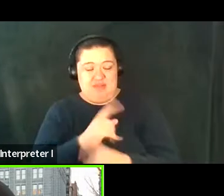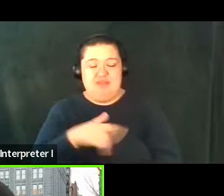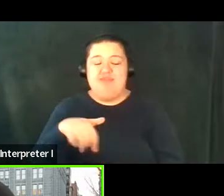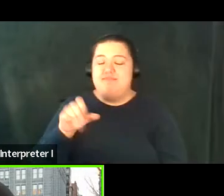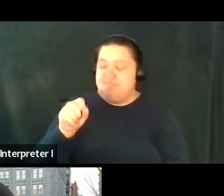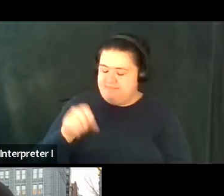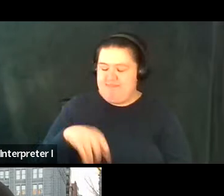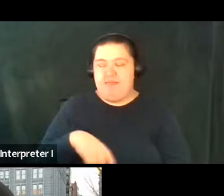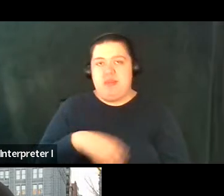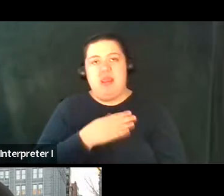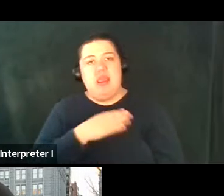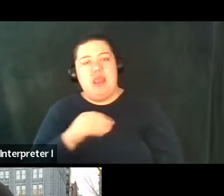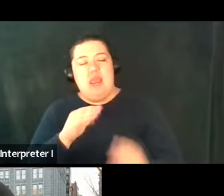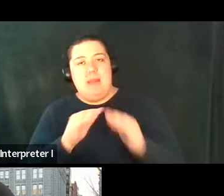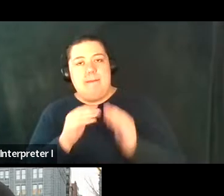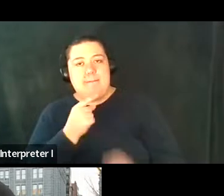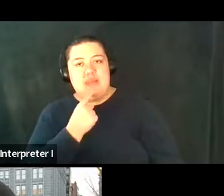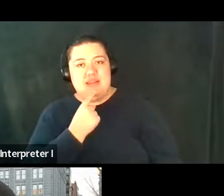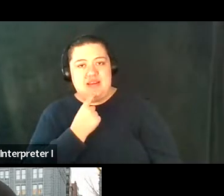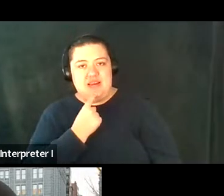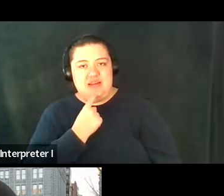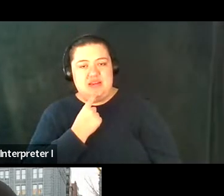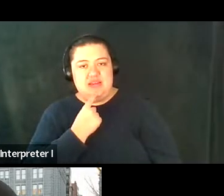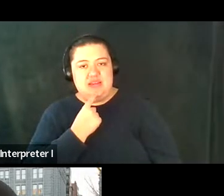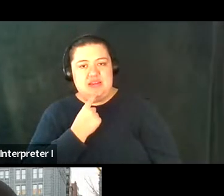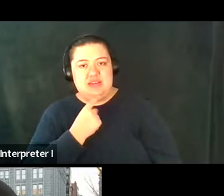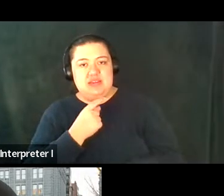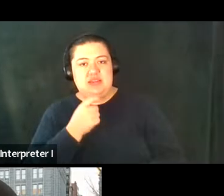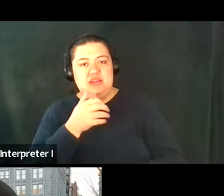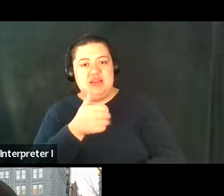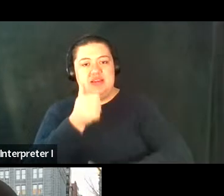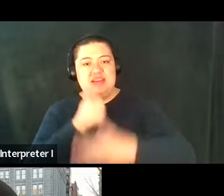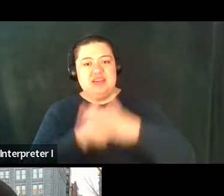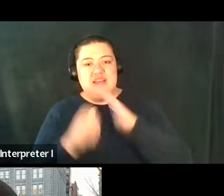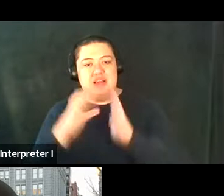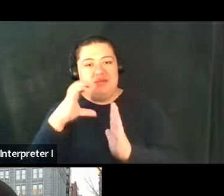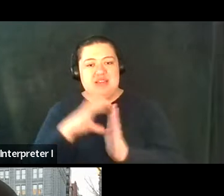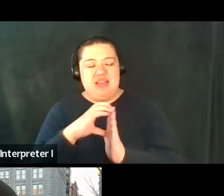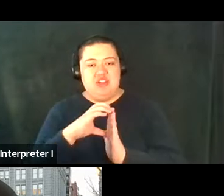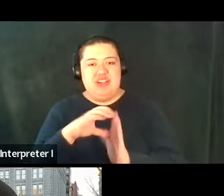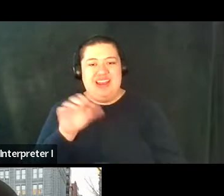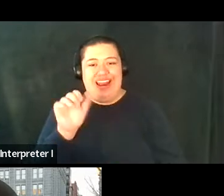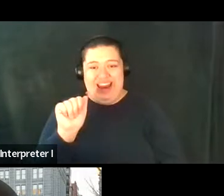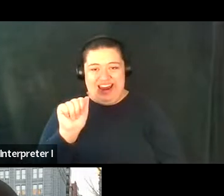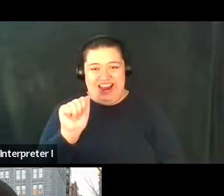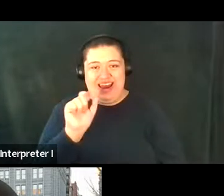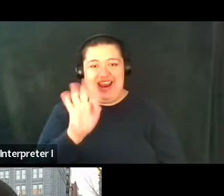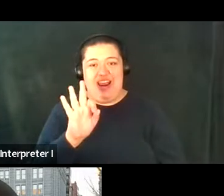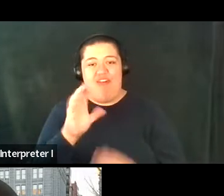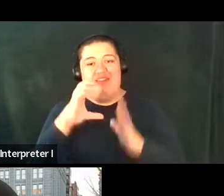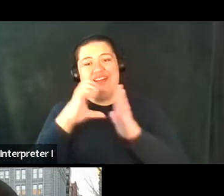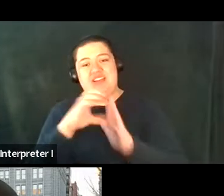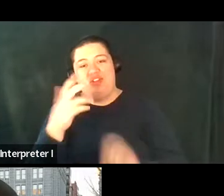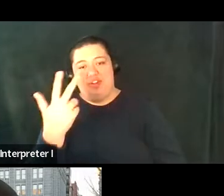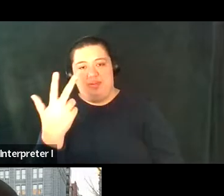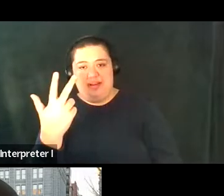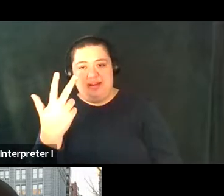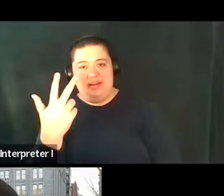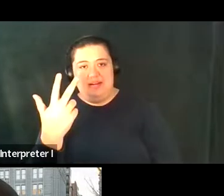And the amendment says subsection A of section 3.